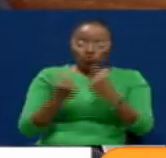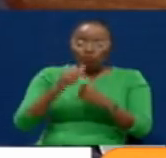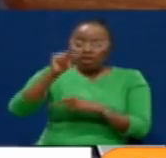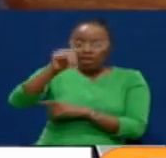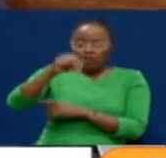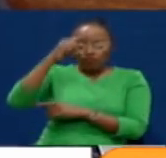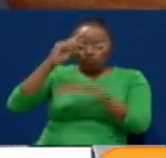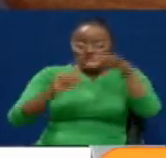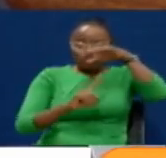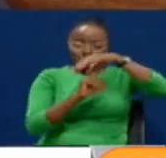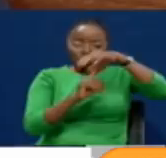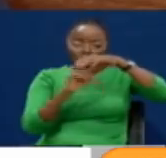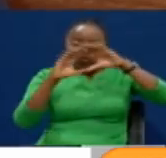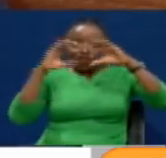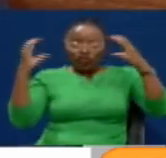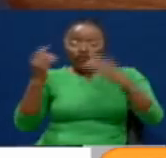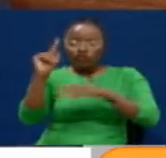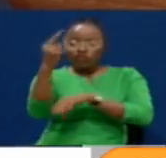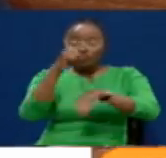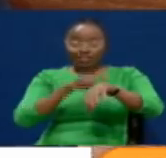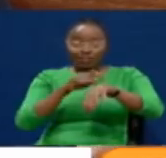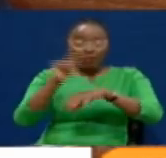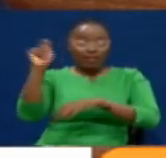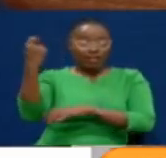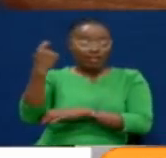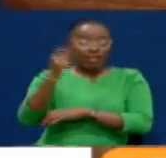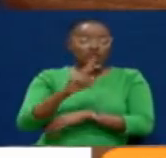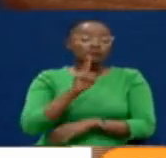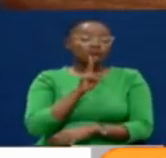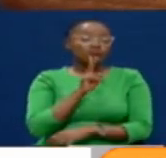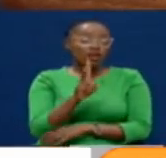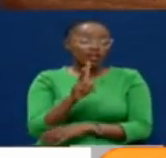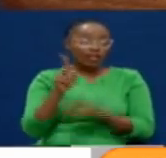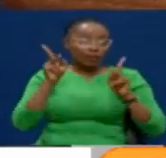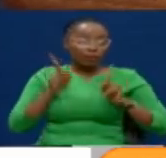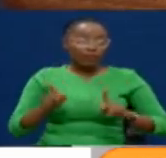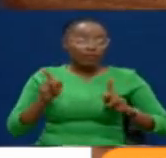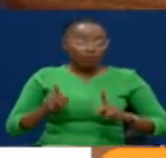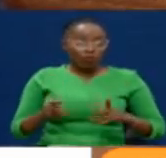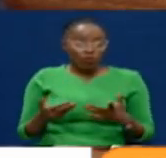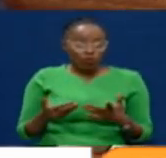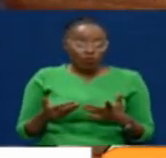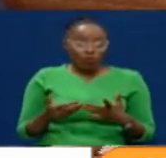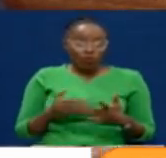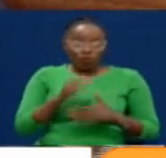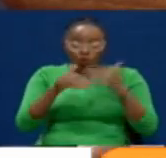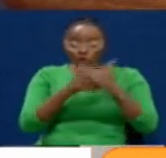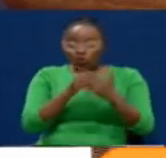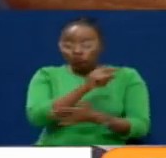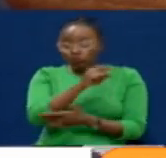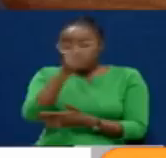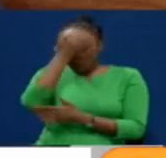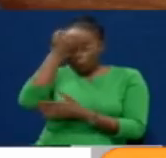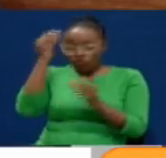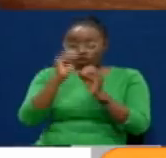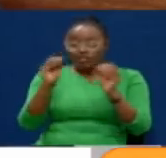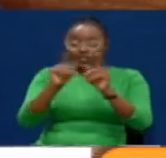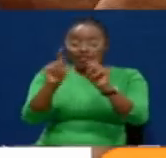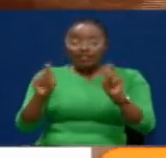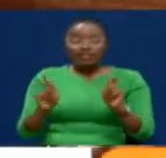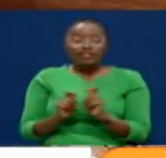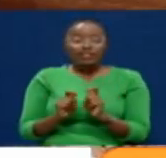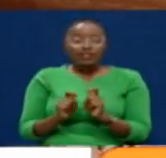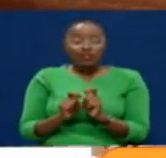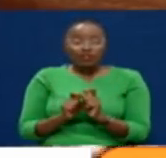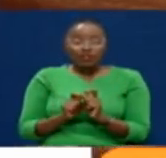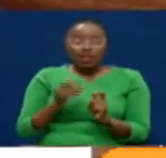the world, the first time in Kenya. 200 people behind all of you. And don't forget the teammates were